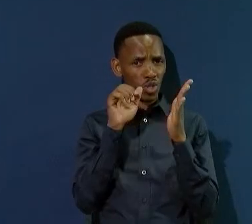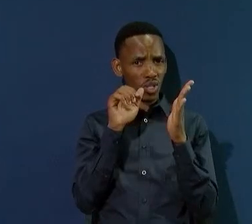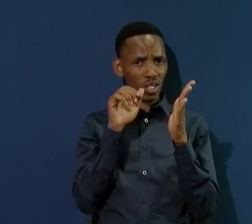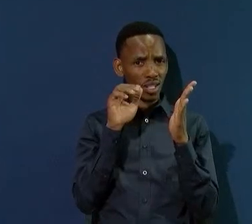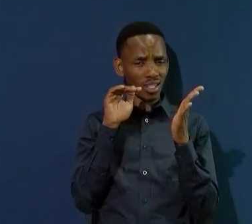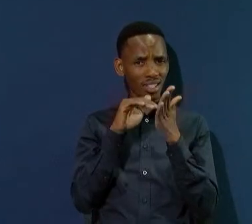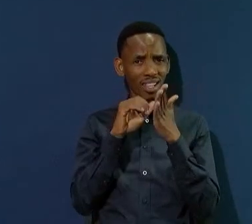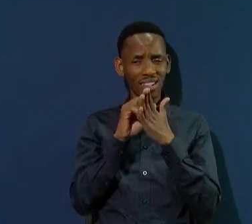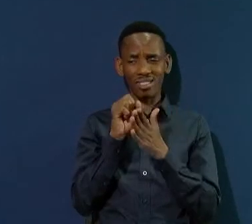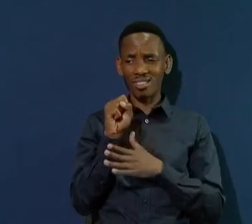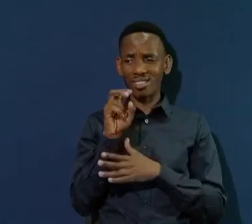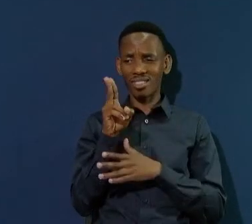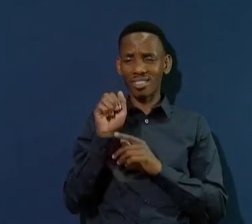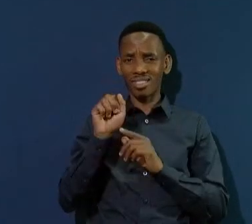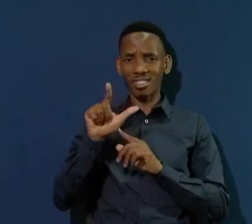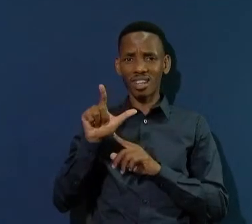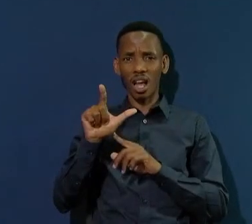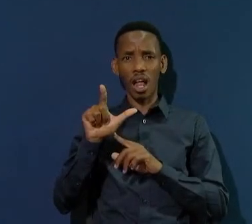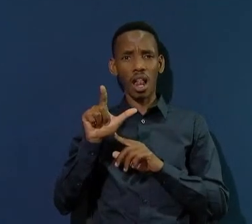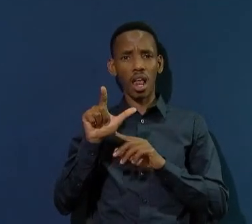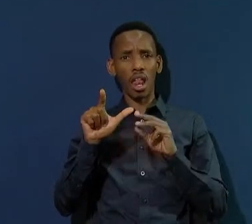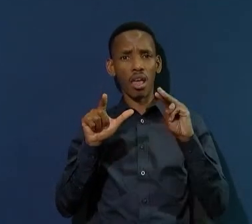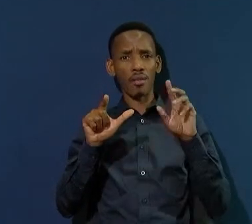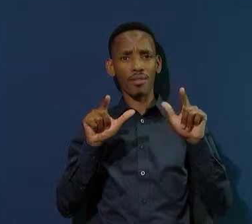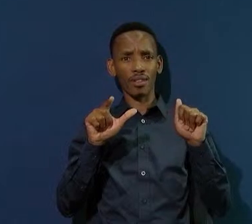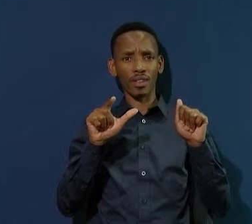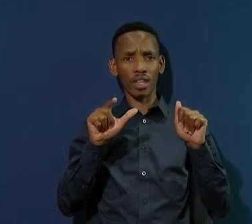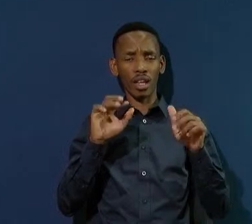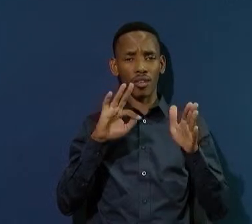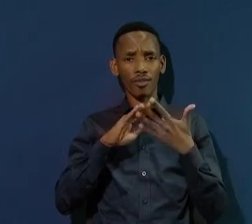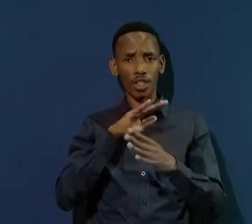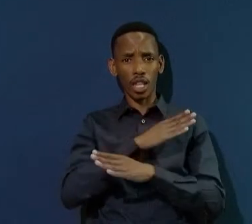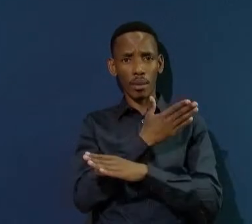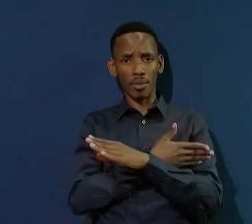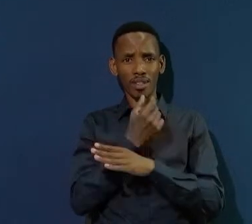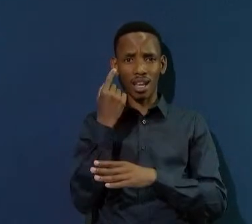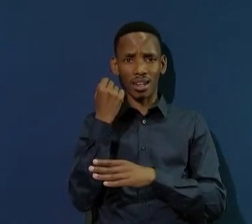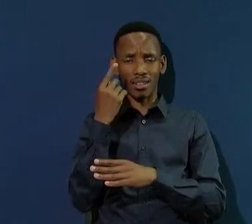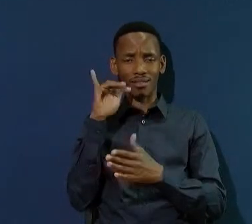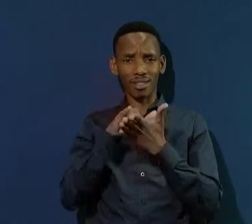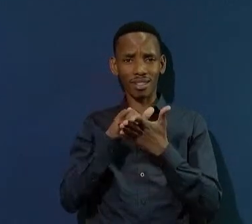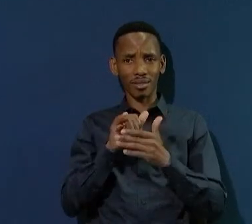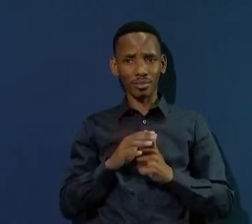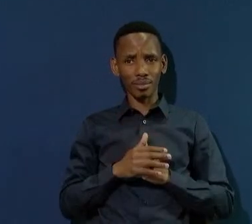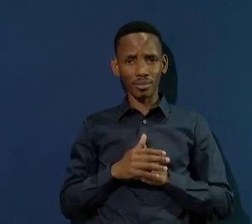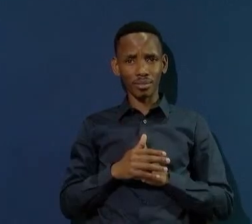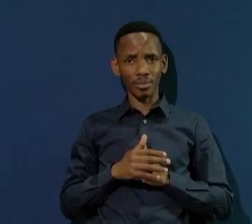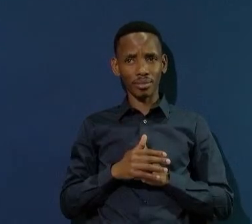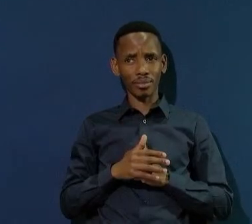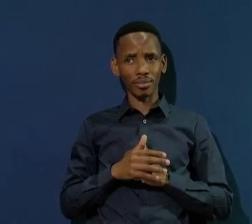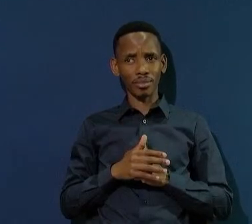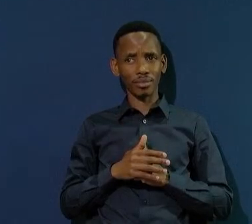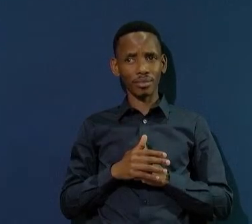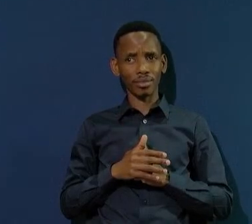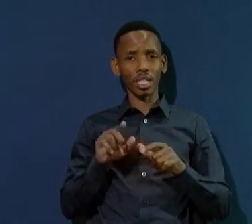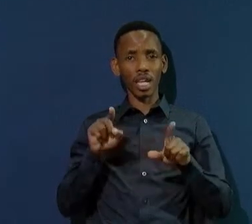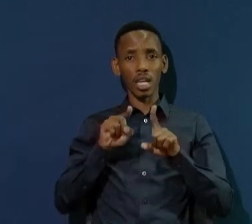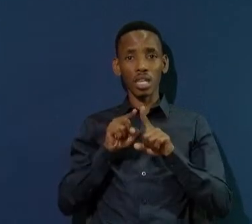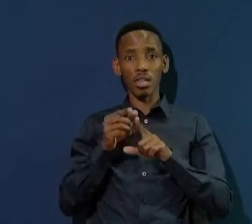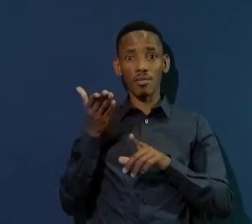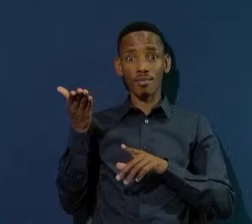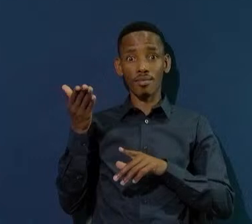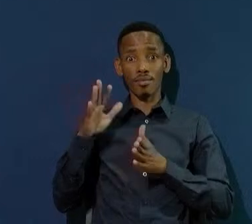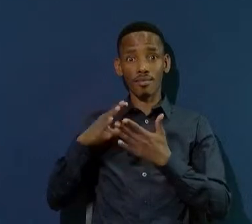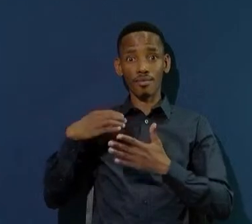may when it comes to discretionary powers? Yeah, definitely. I think as our patriot here has